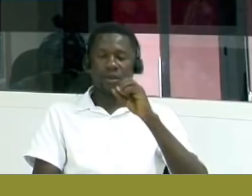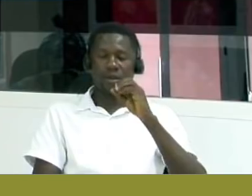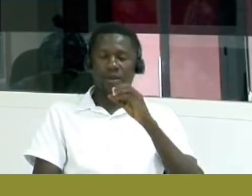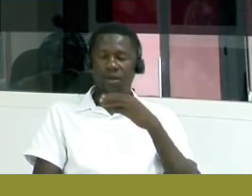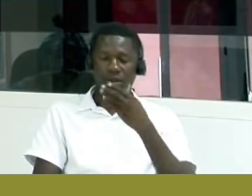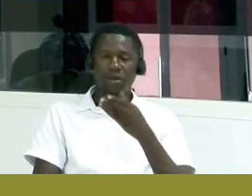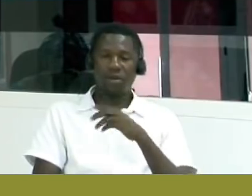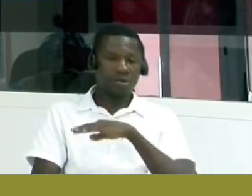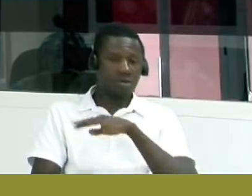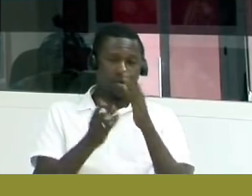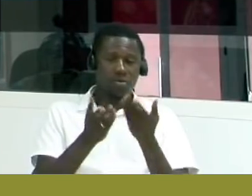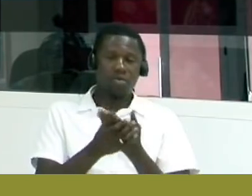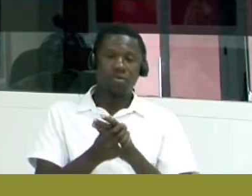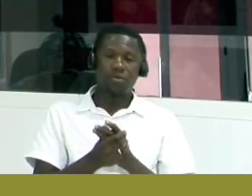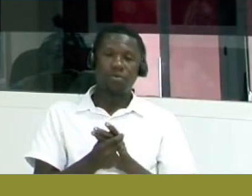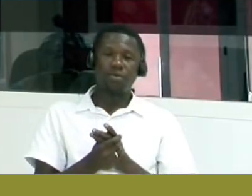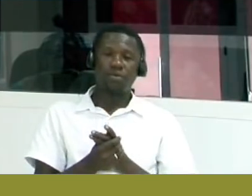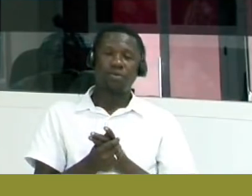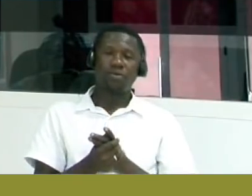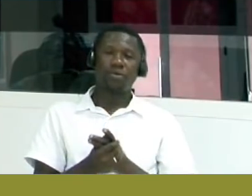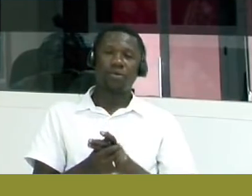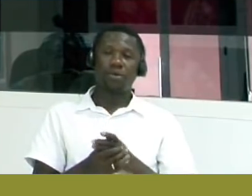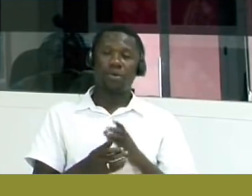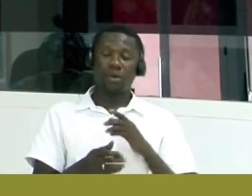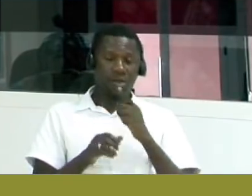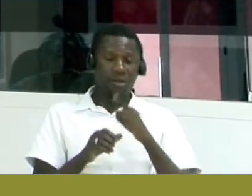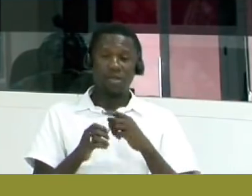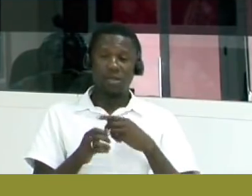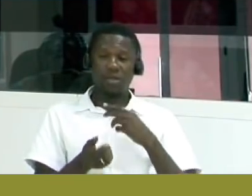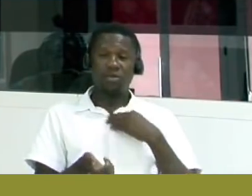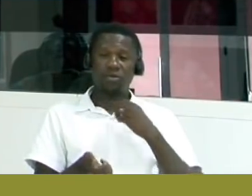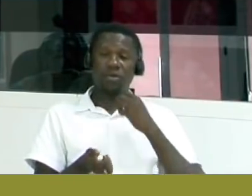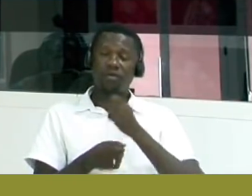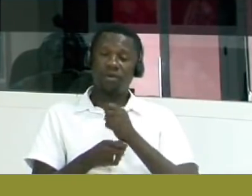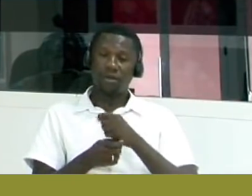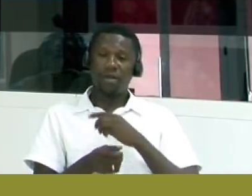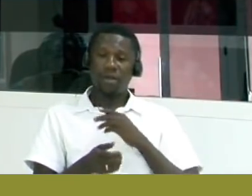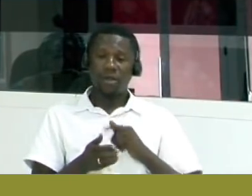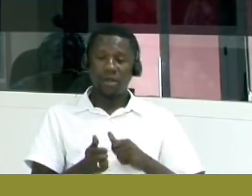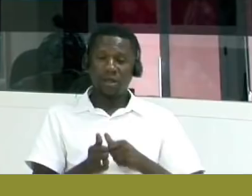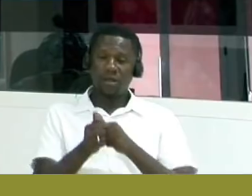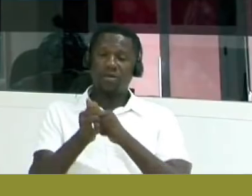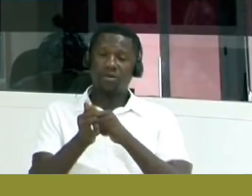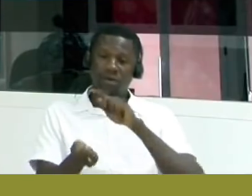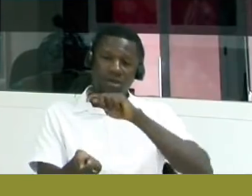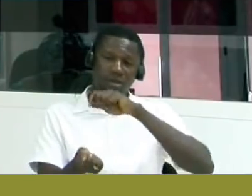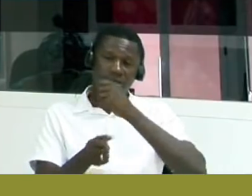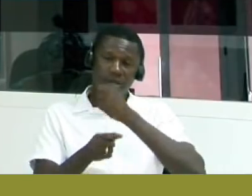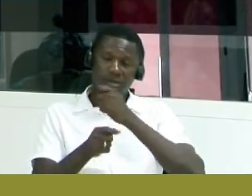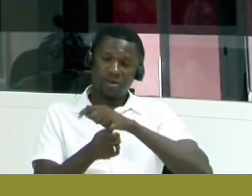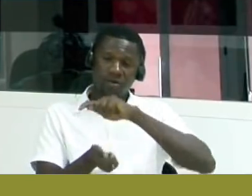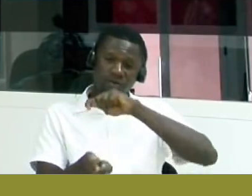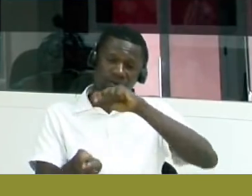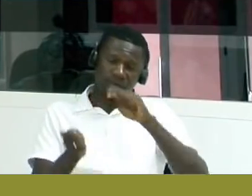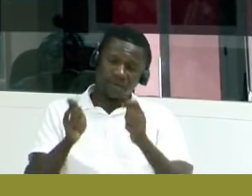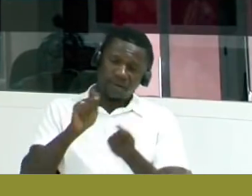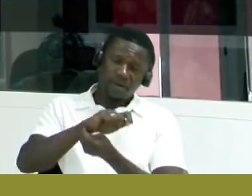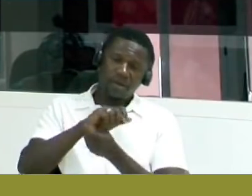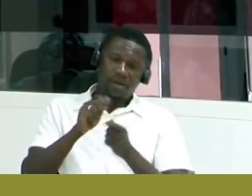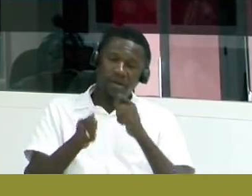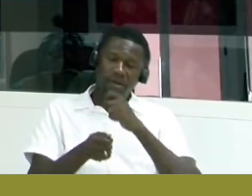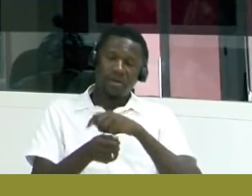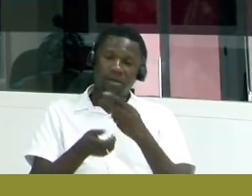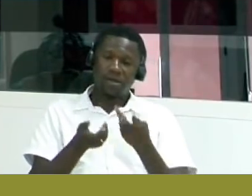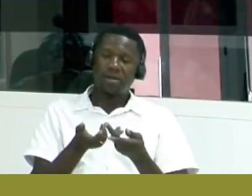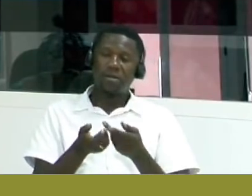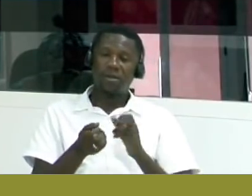in fact, led to the creation of a revised or amended operation orders which are sent